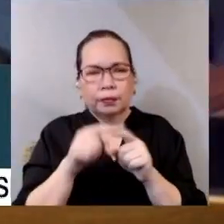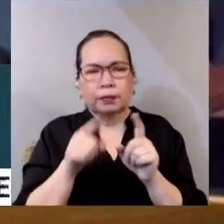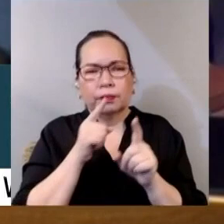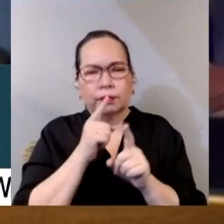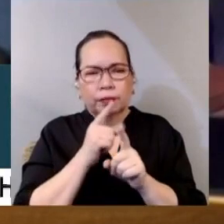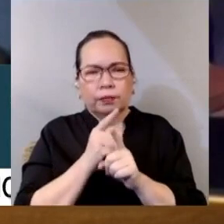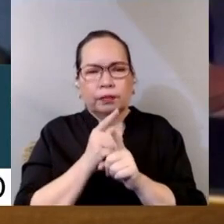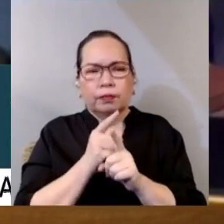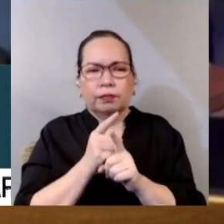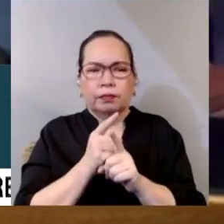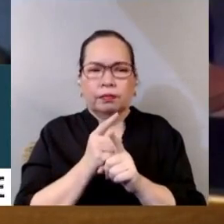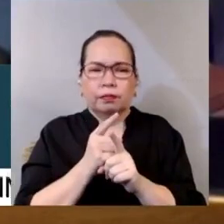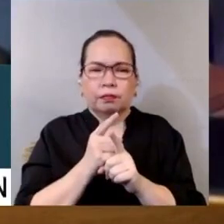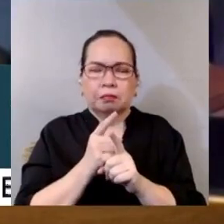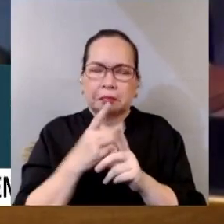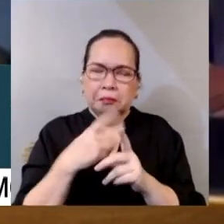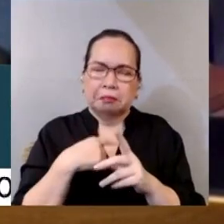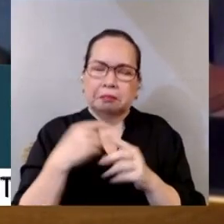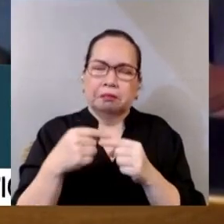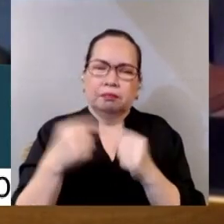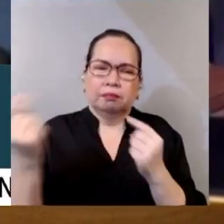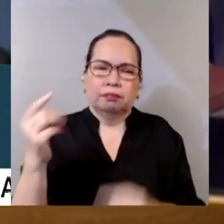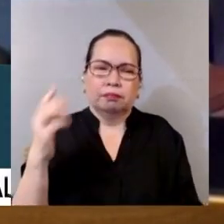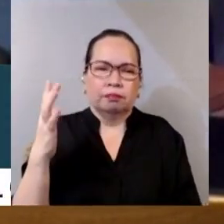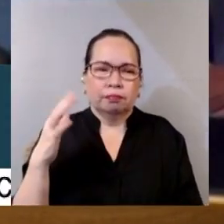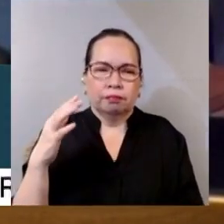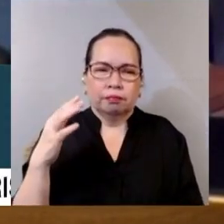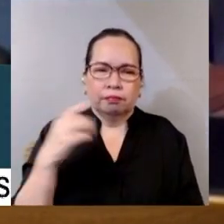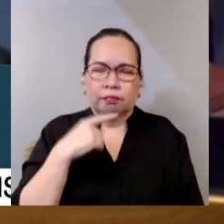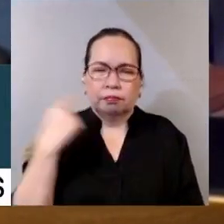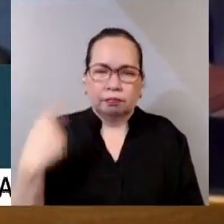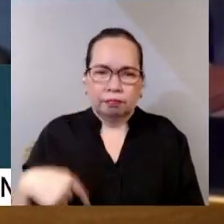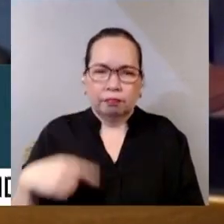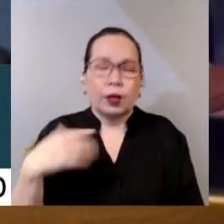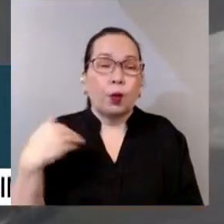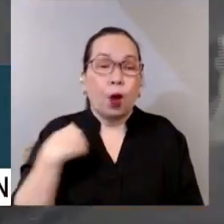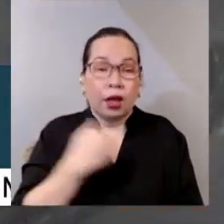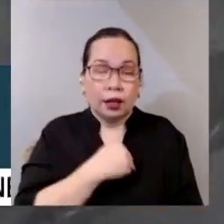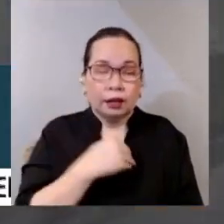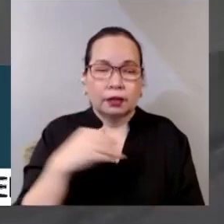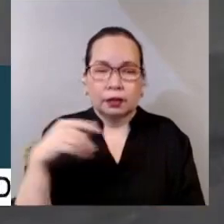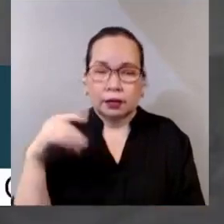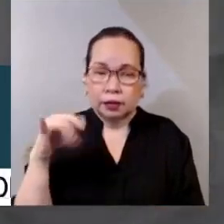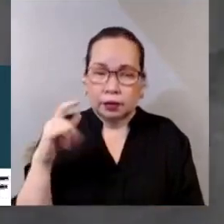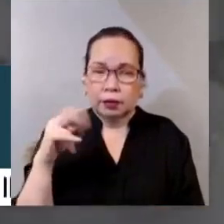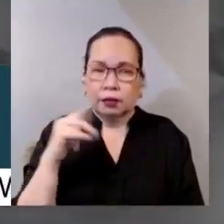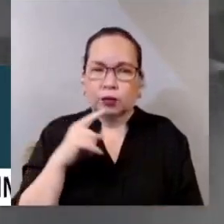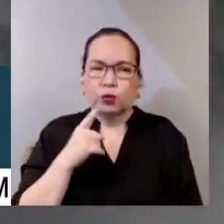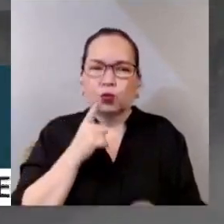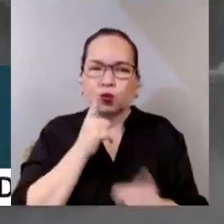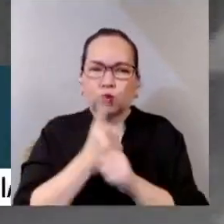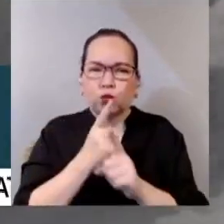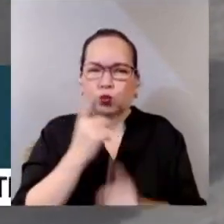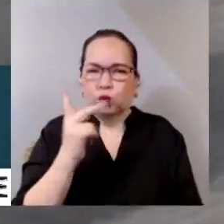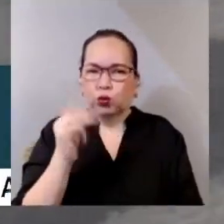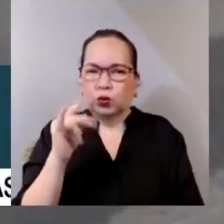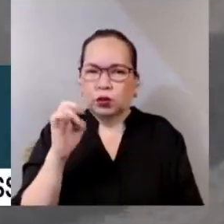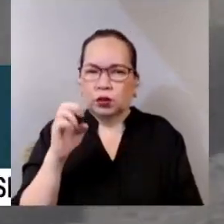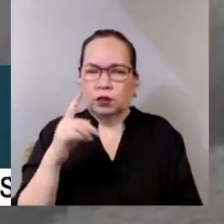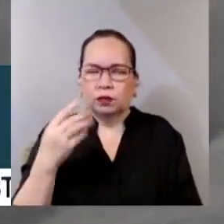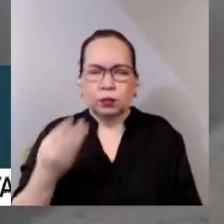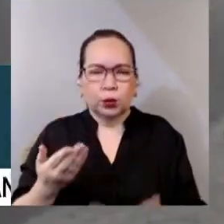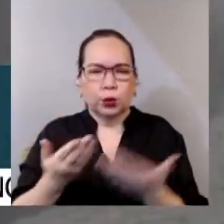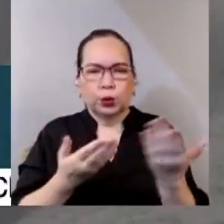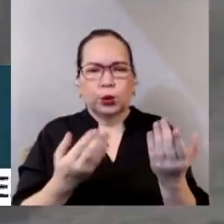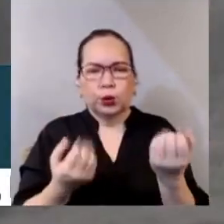Warsaw. Poland has been one of Ukraine's staunchest supporters and is one of Kyiv's main weapons suppliers. Poland also hosts